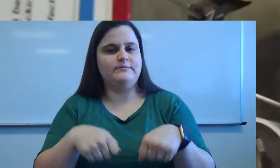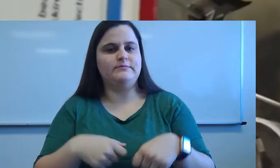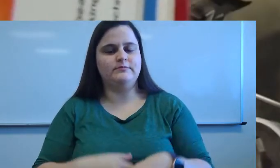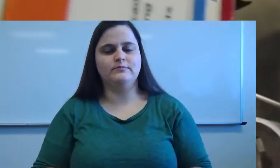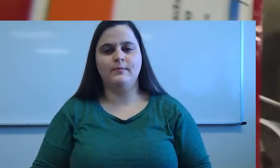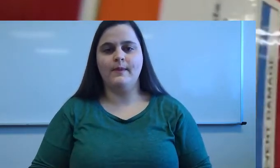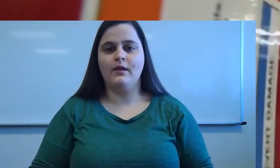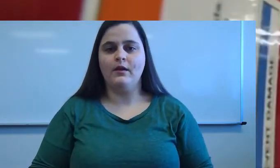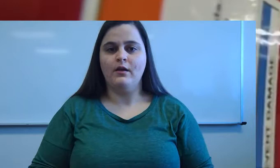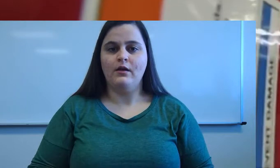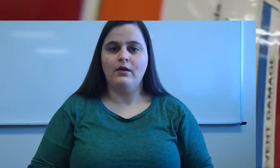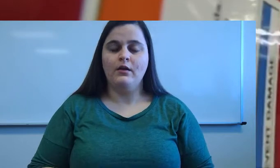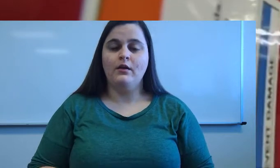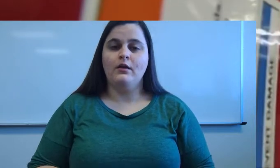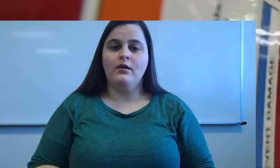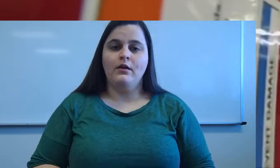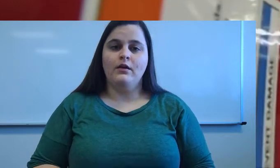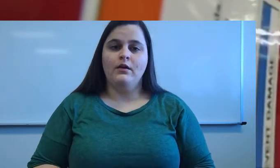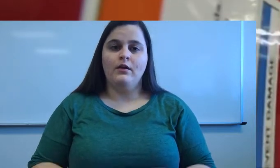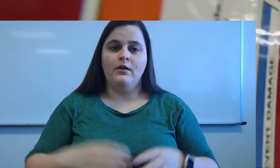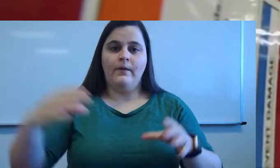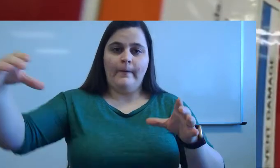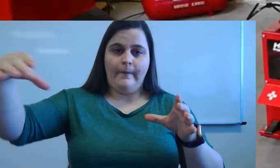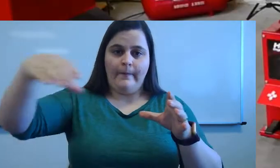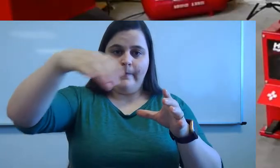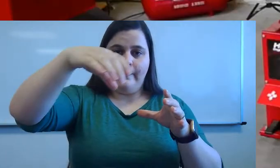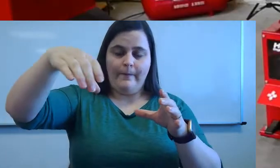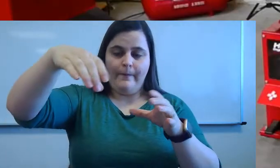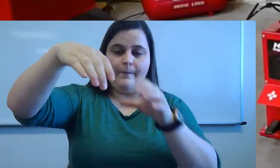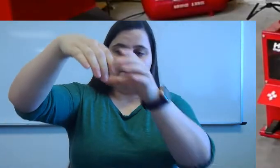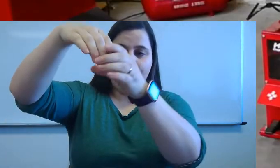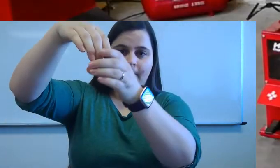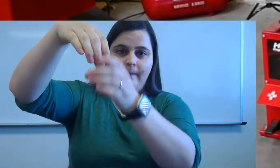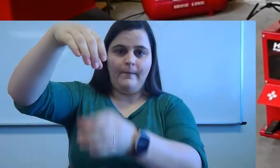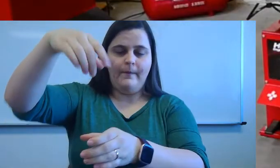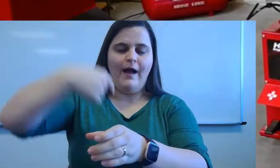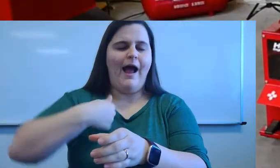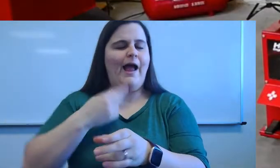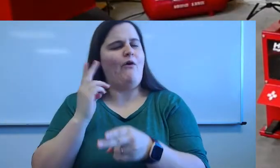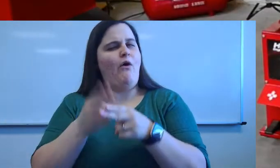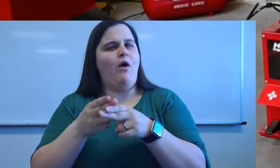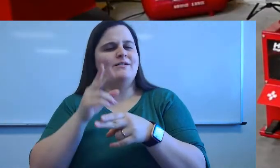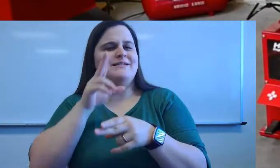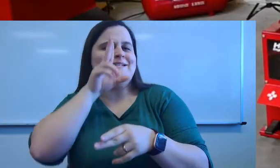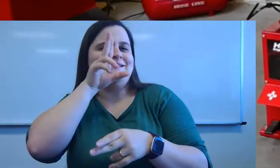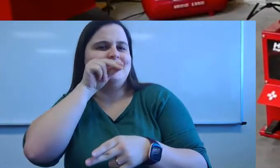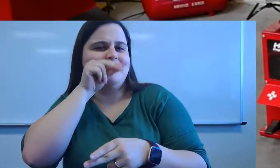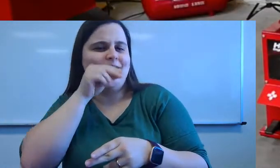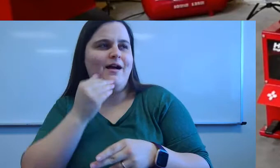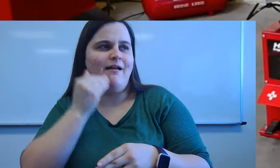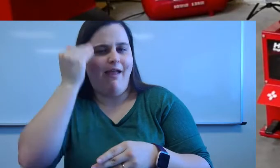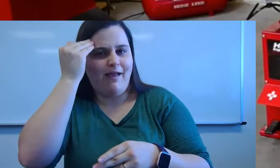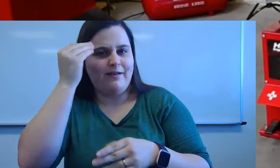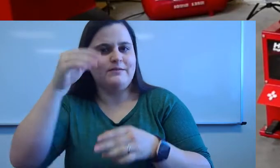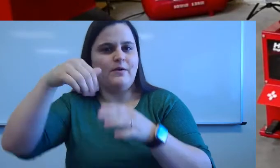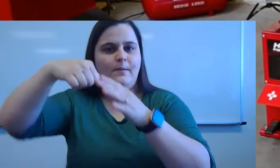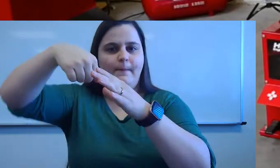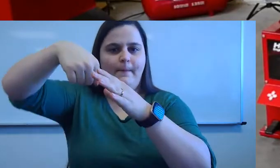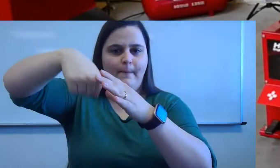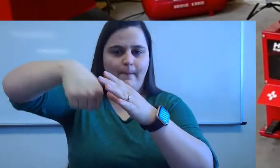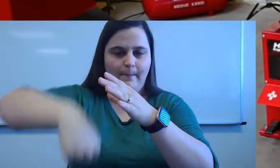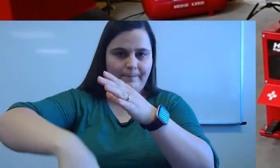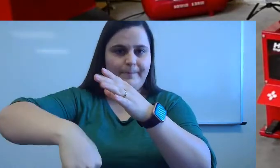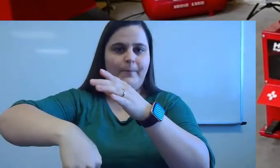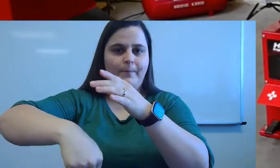and push it all the way over. Take our mount head or a duck head is what I like to call it and push it down against the wheel.